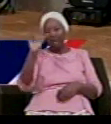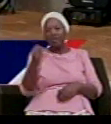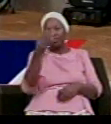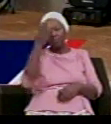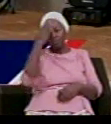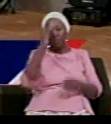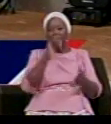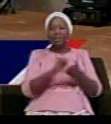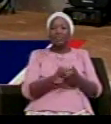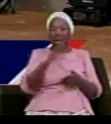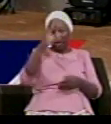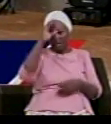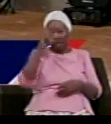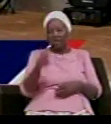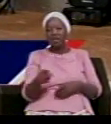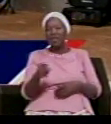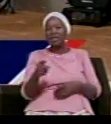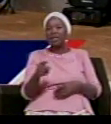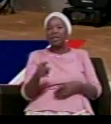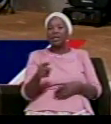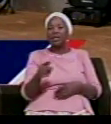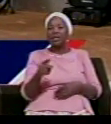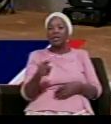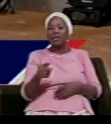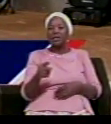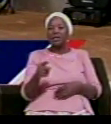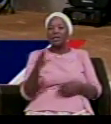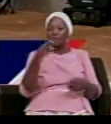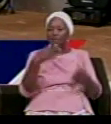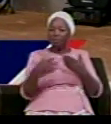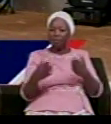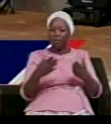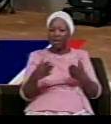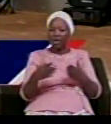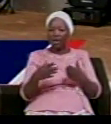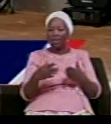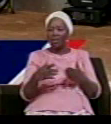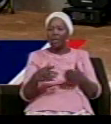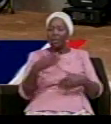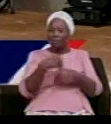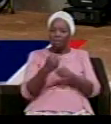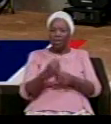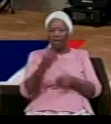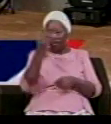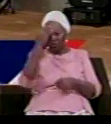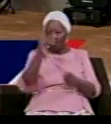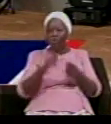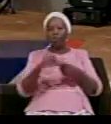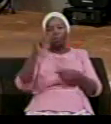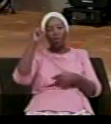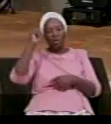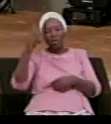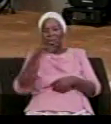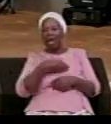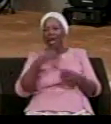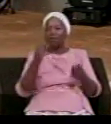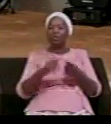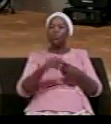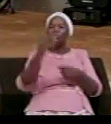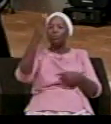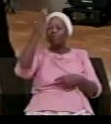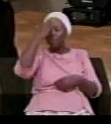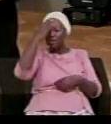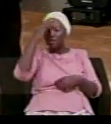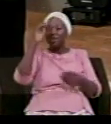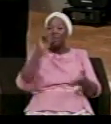he might make thee to know, to understand, and to acknowledge